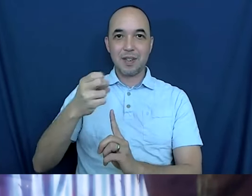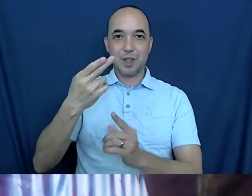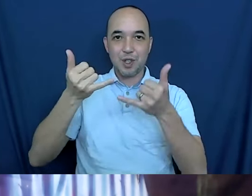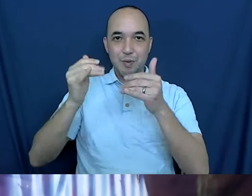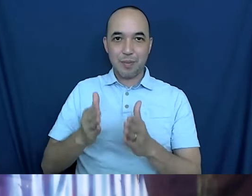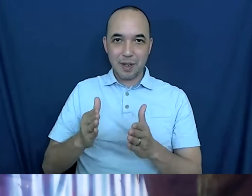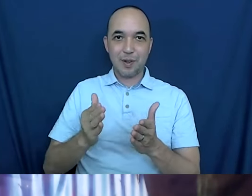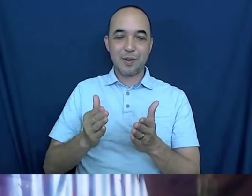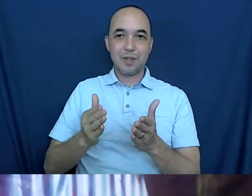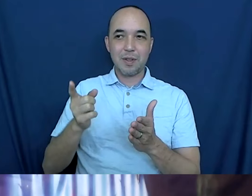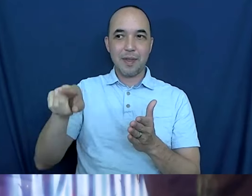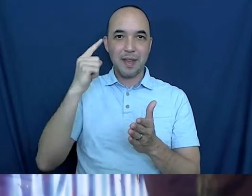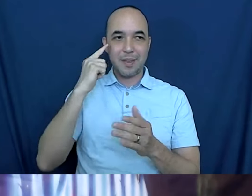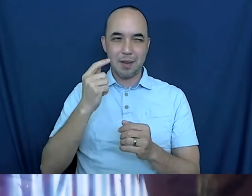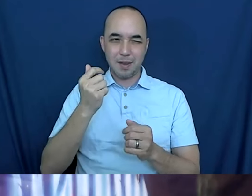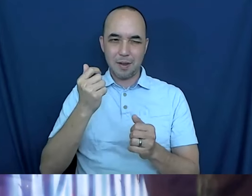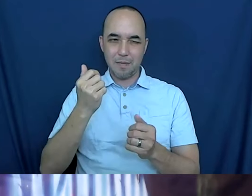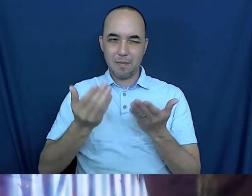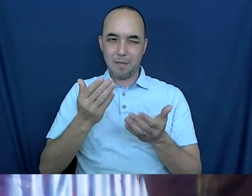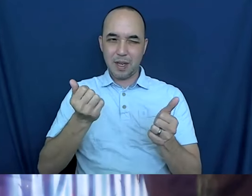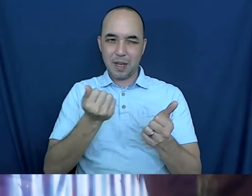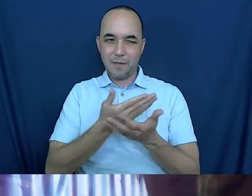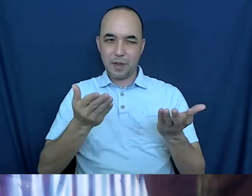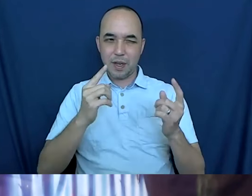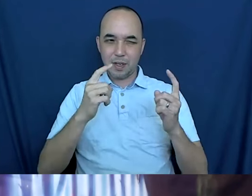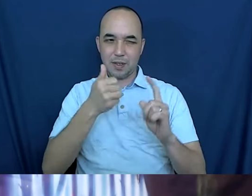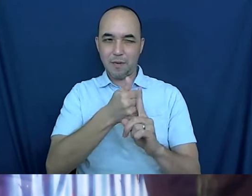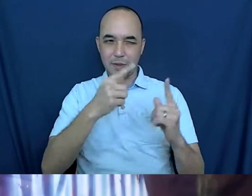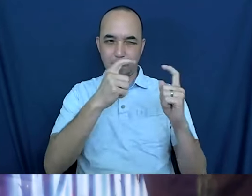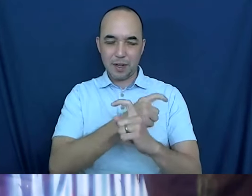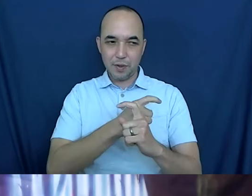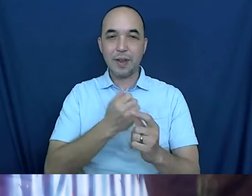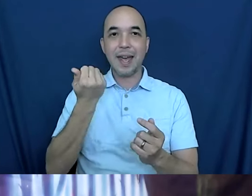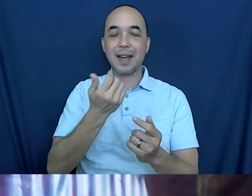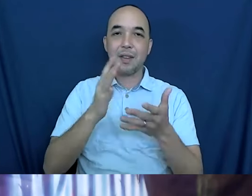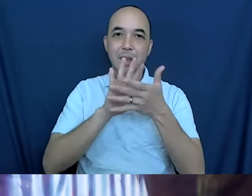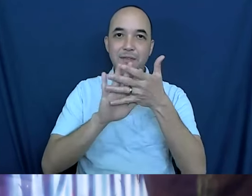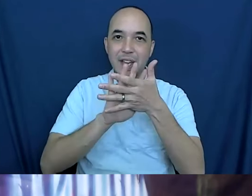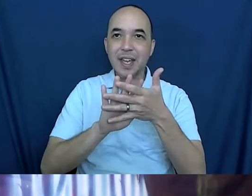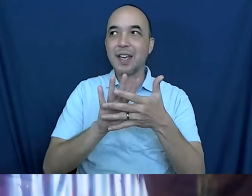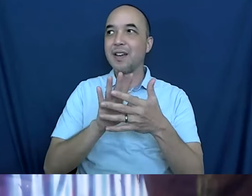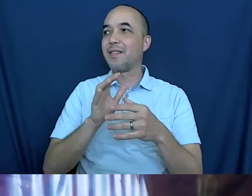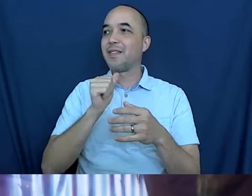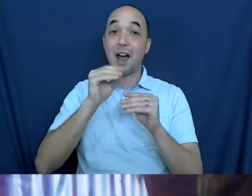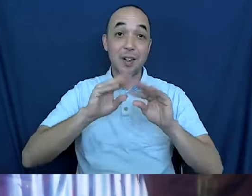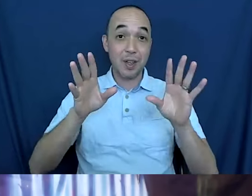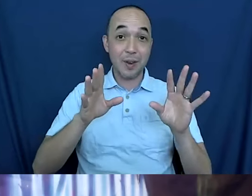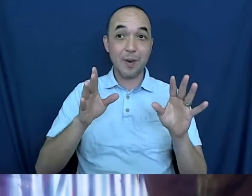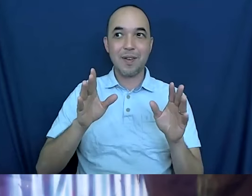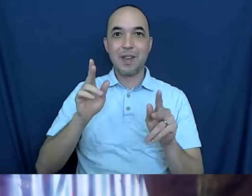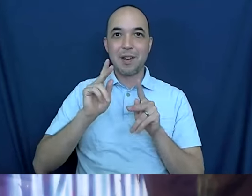something nebulous, I know the people running that aspect of GISH are delighted by